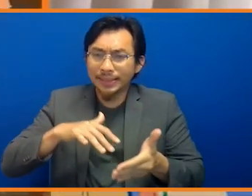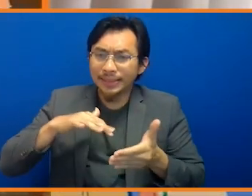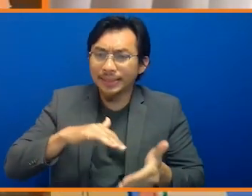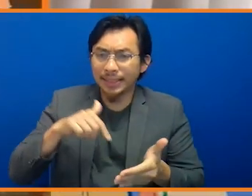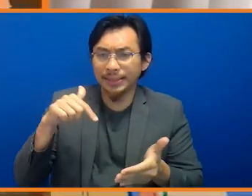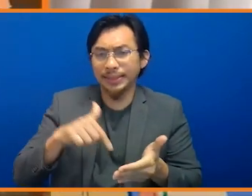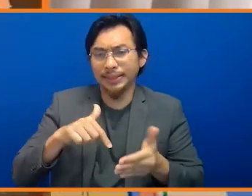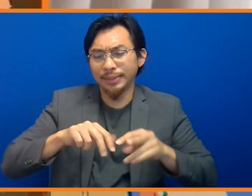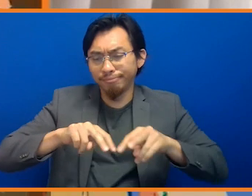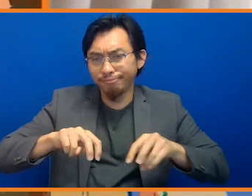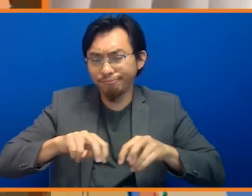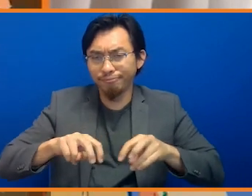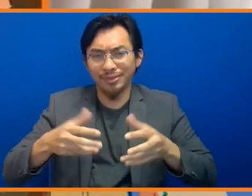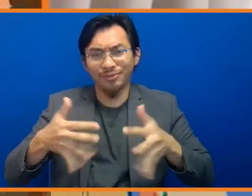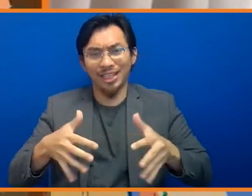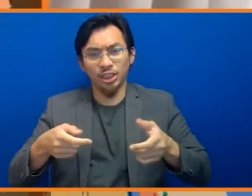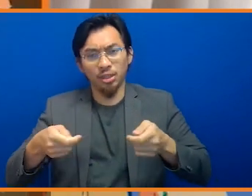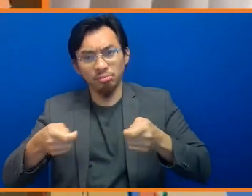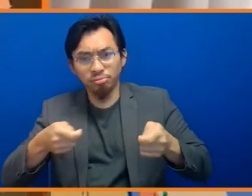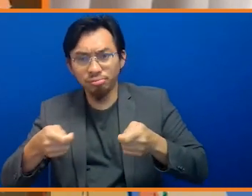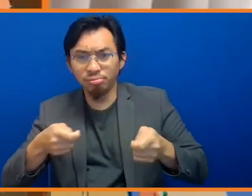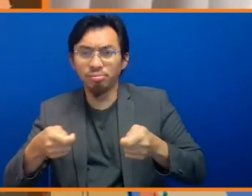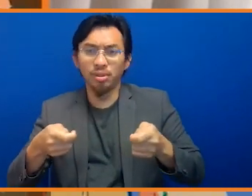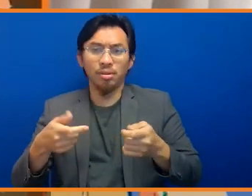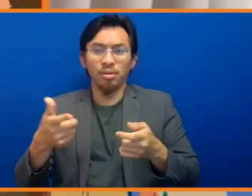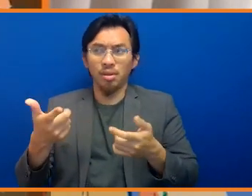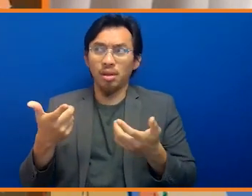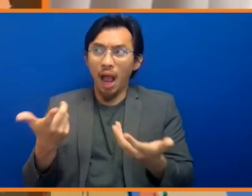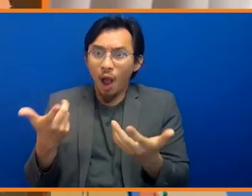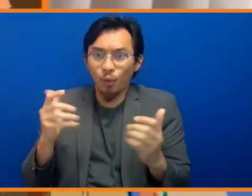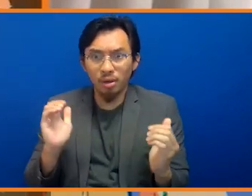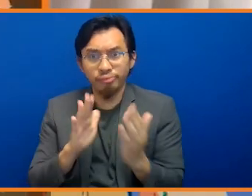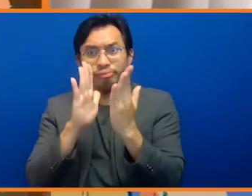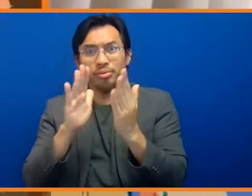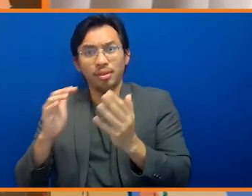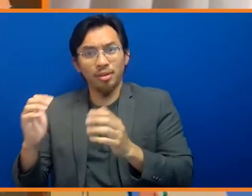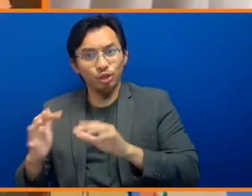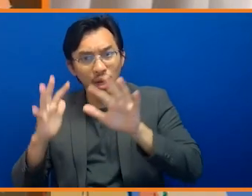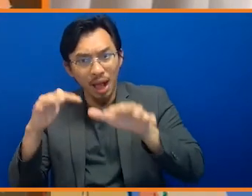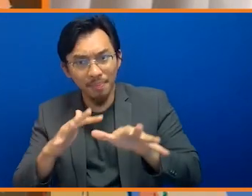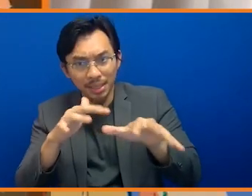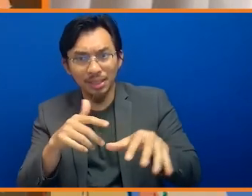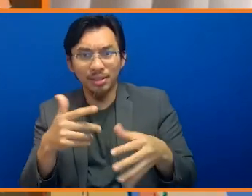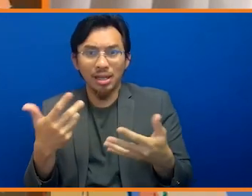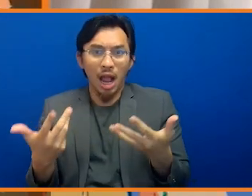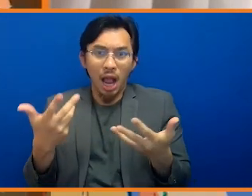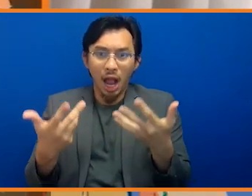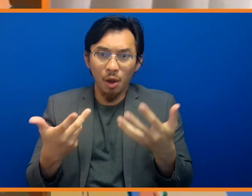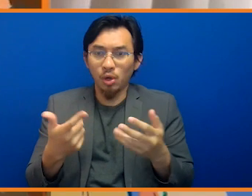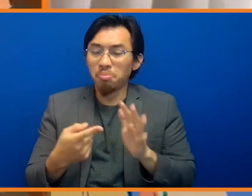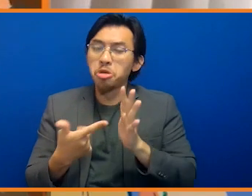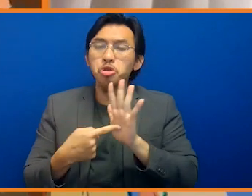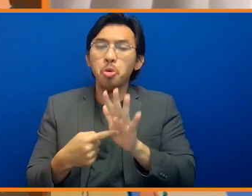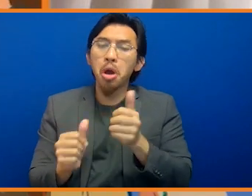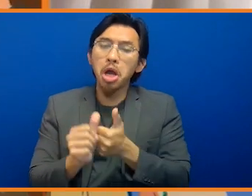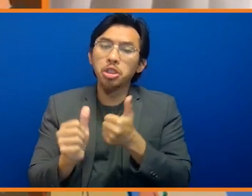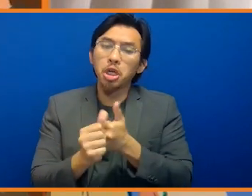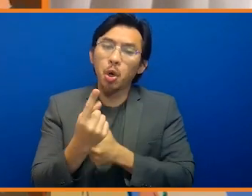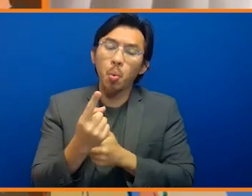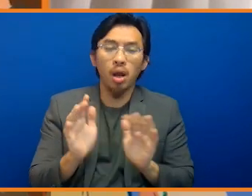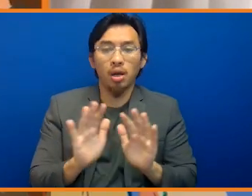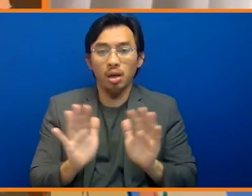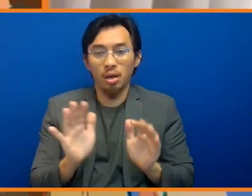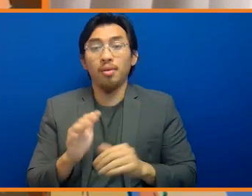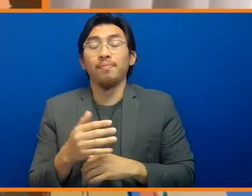the engagement and some of the facing for the tsunami disasters. And that time we're going to just not only to the show. So as the